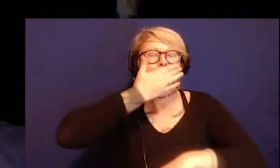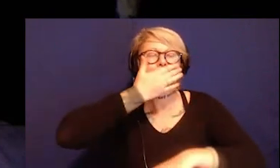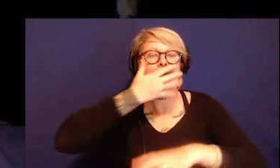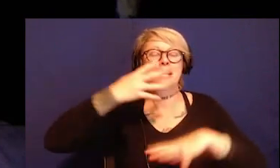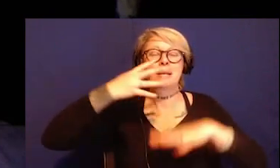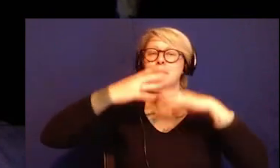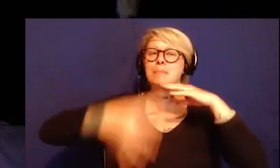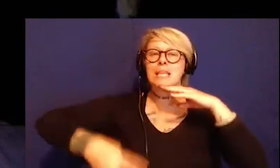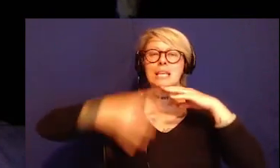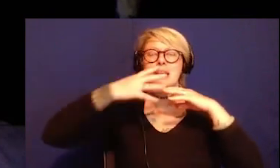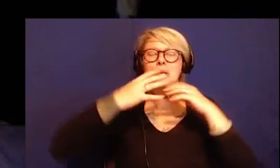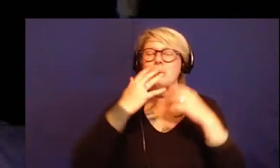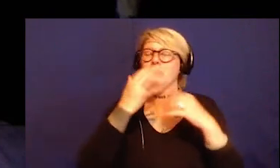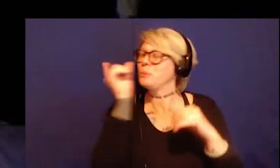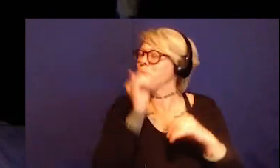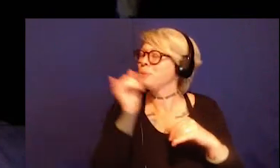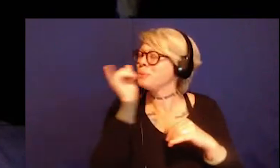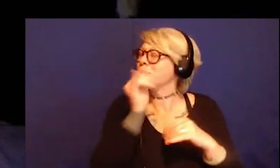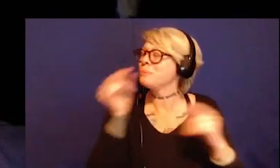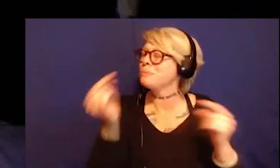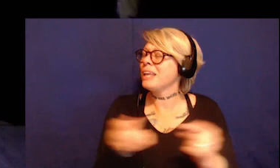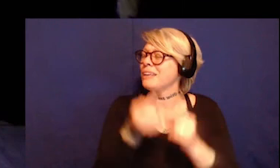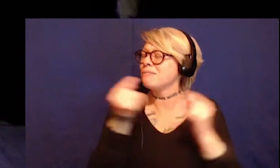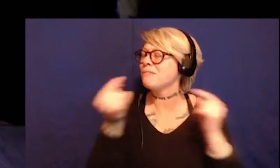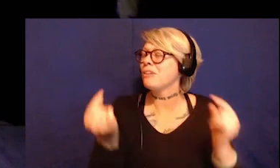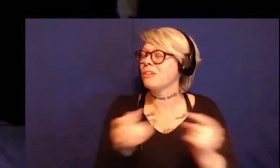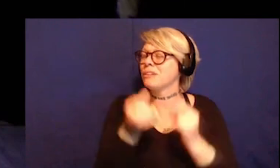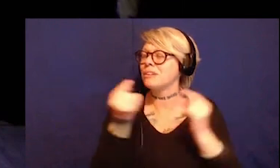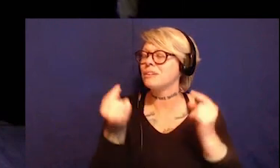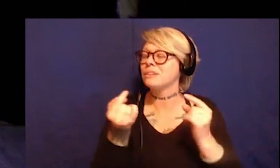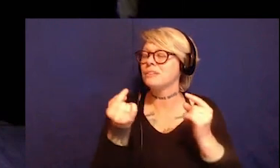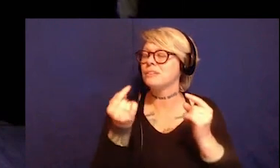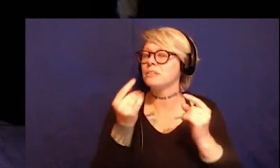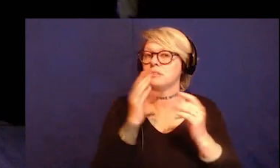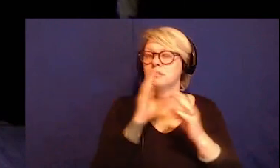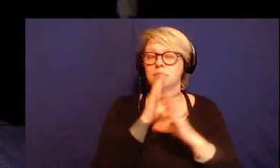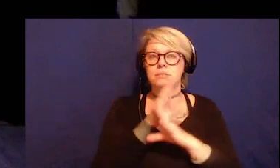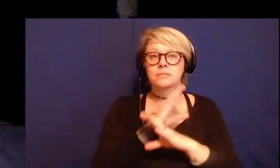and it's very painful. It is silent.